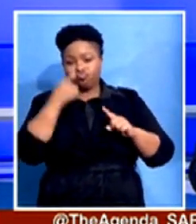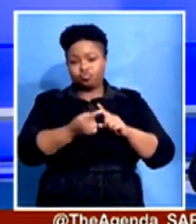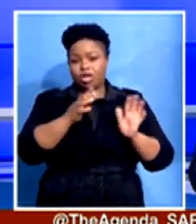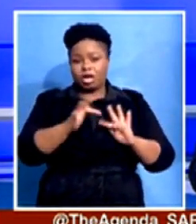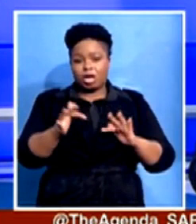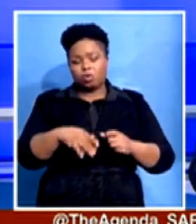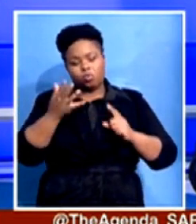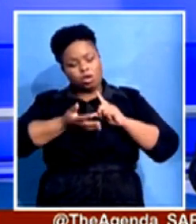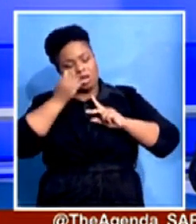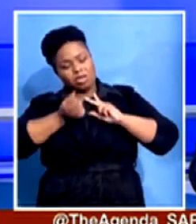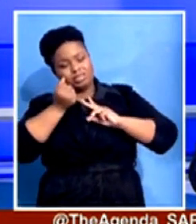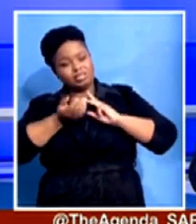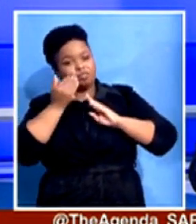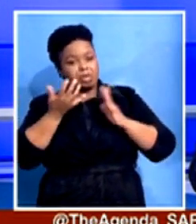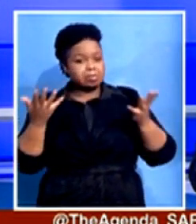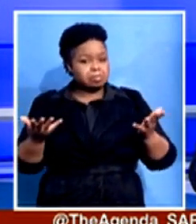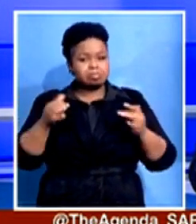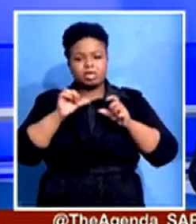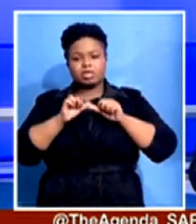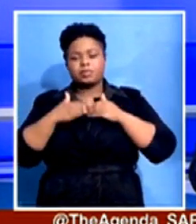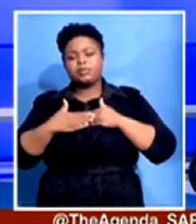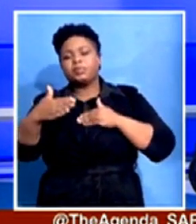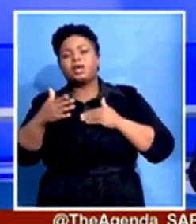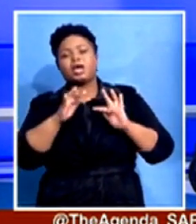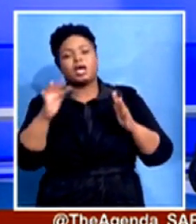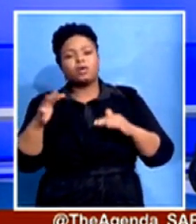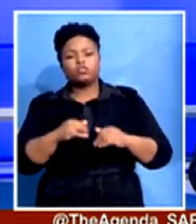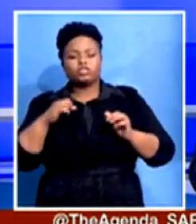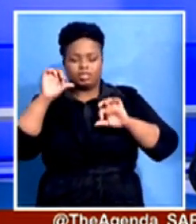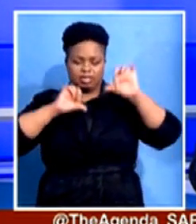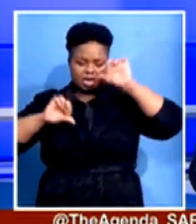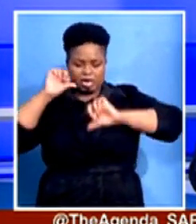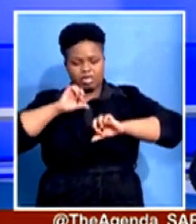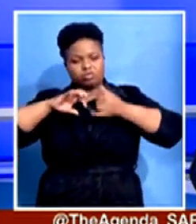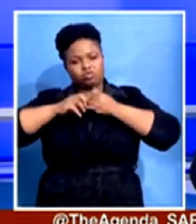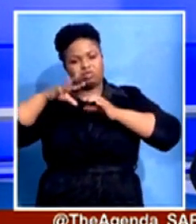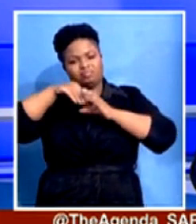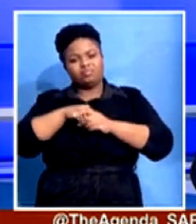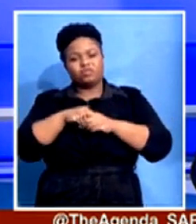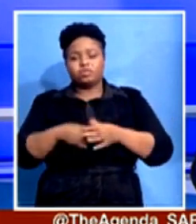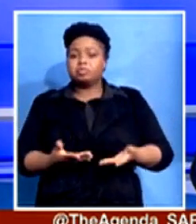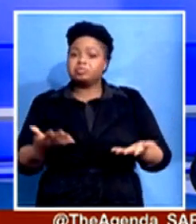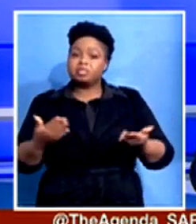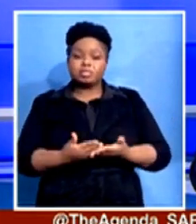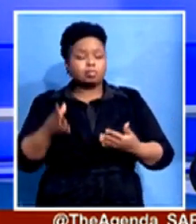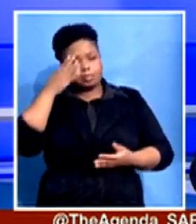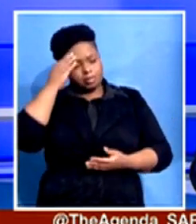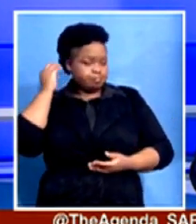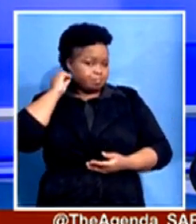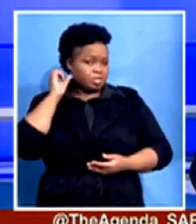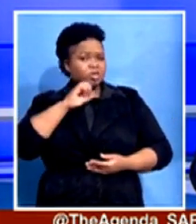which science has played a role in mitigating the pandemic. Some of the takeaways for me: South Africa has the elements in place